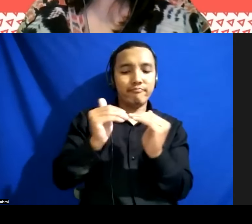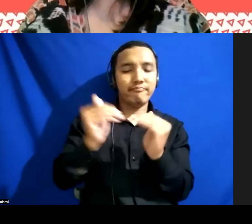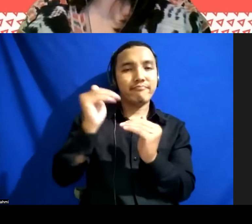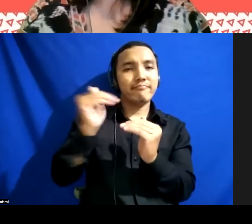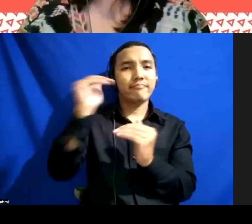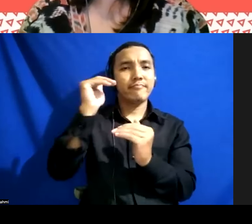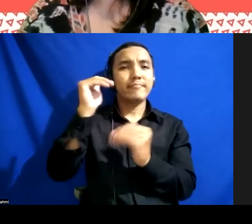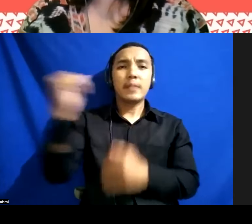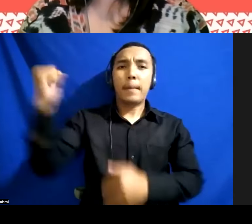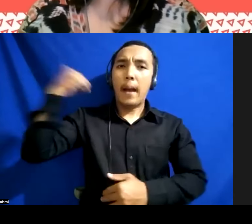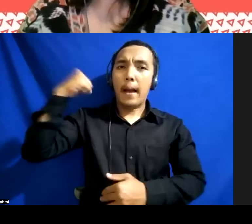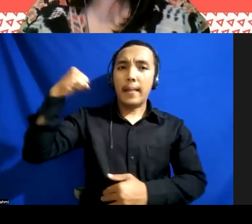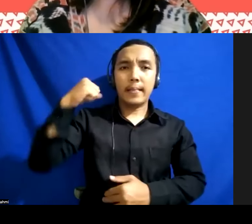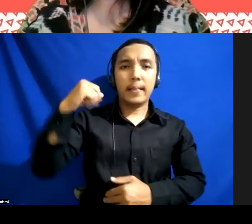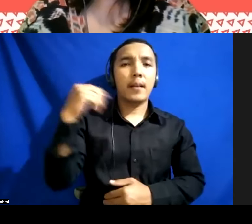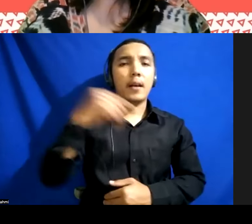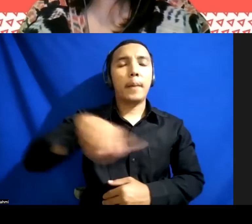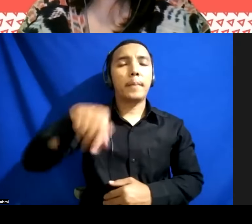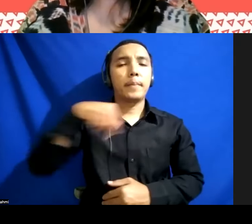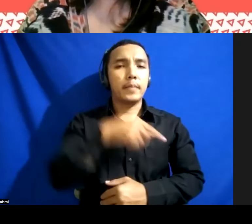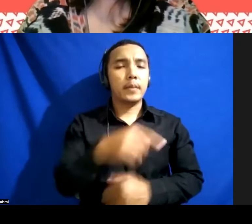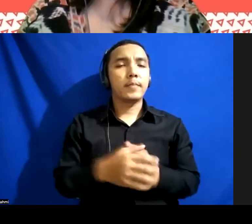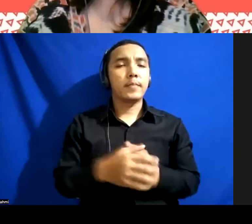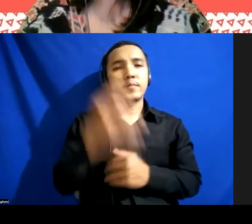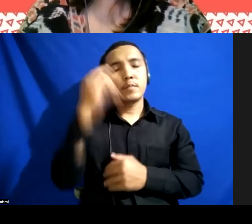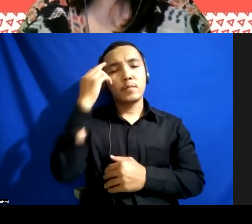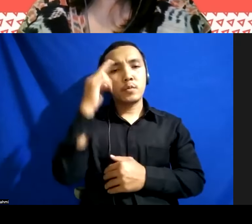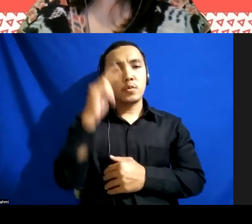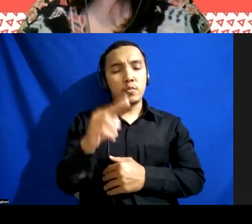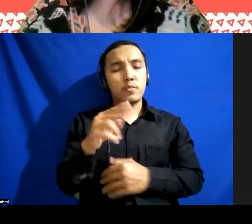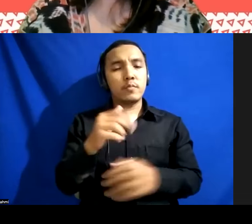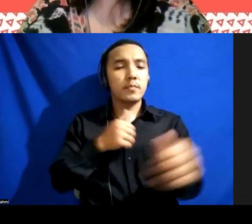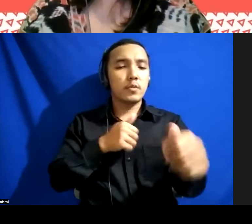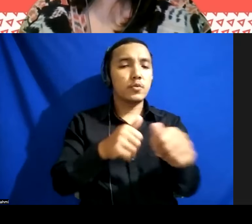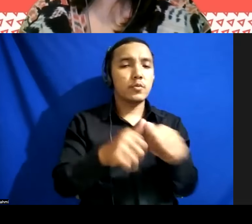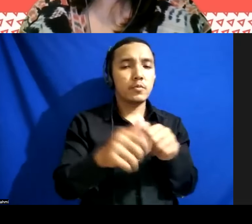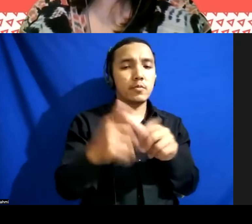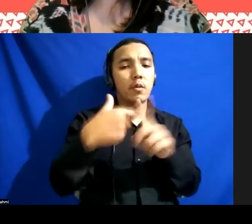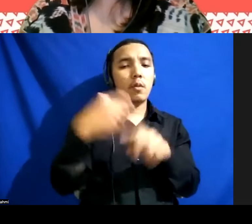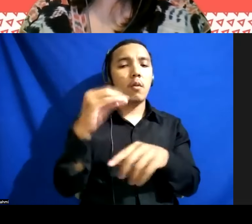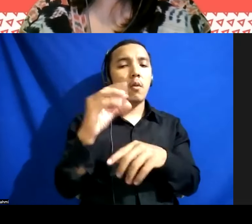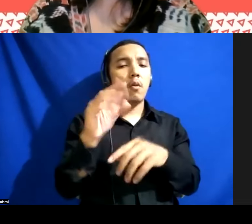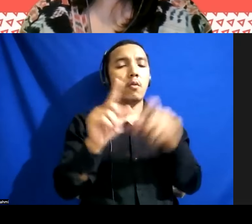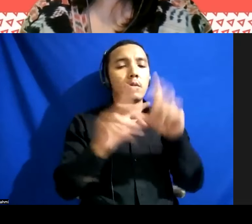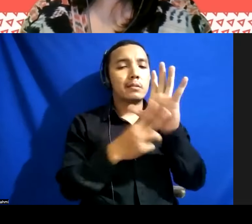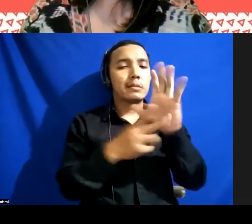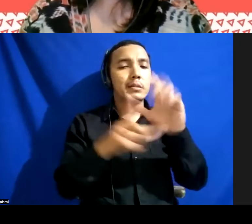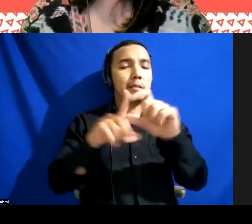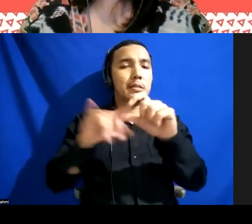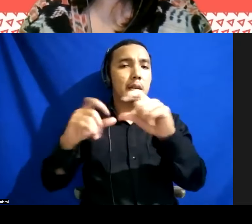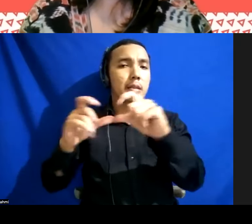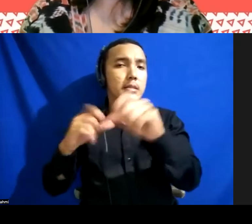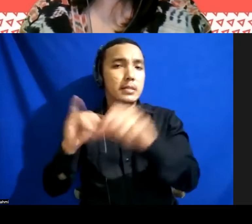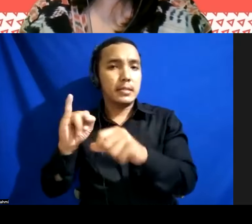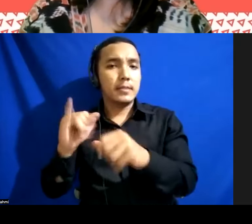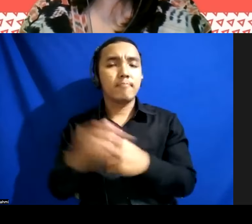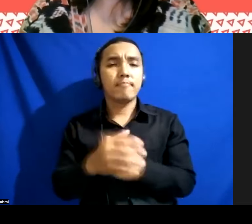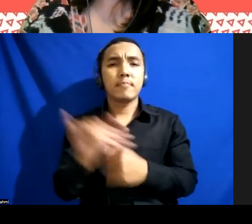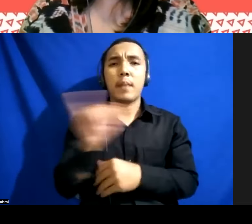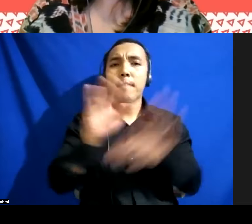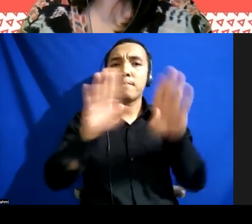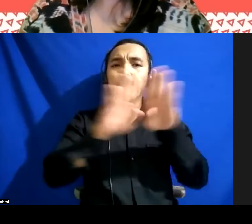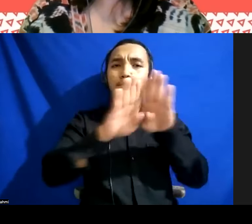our enthusiasm, reinforce our enthusiasm to have continued consolidation and coordination, and to